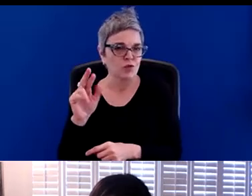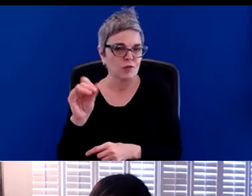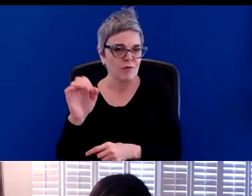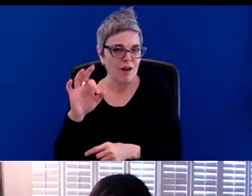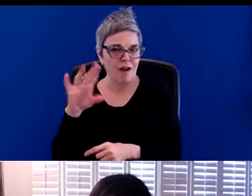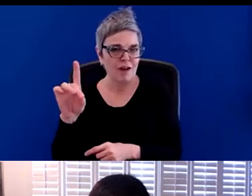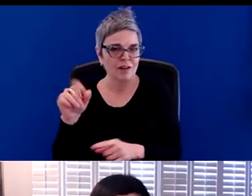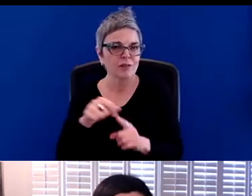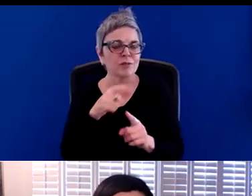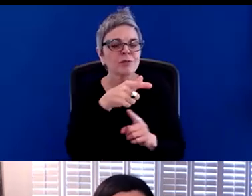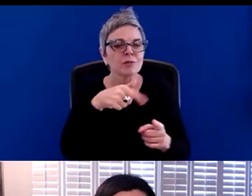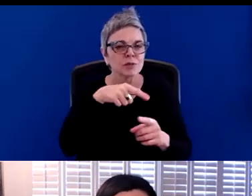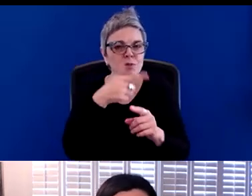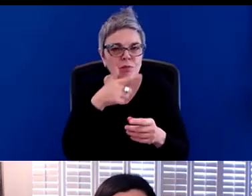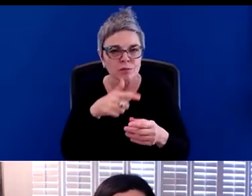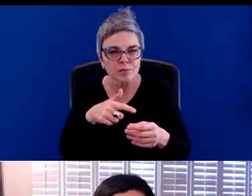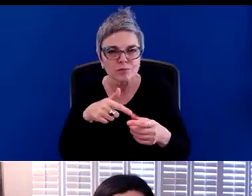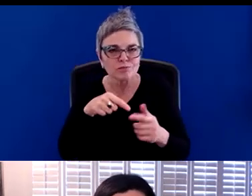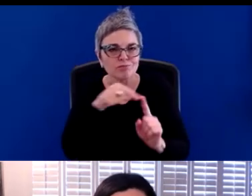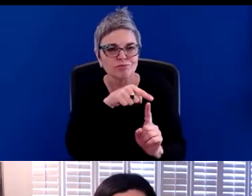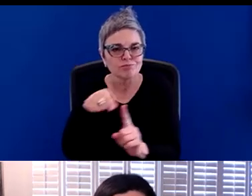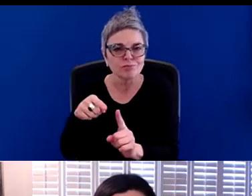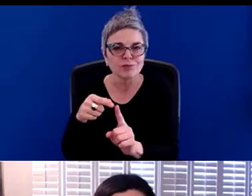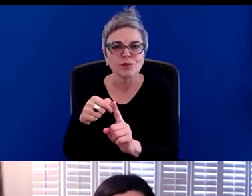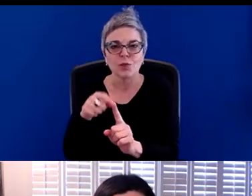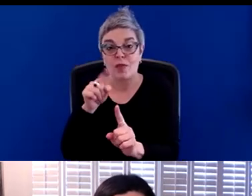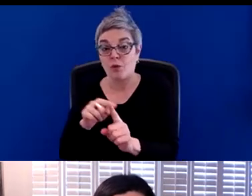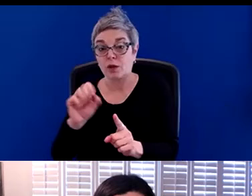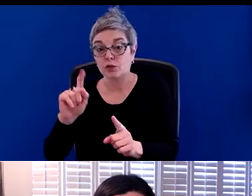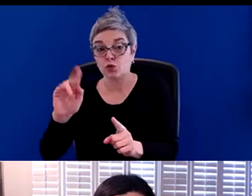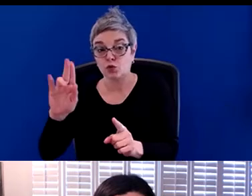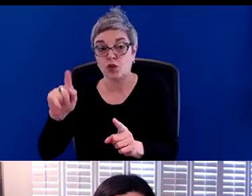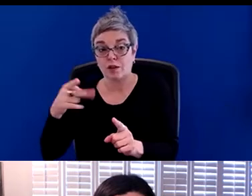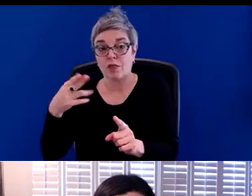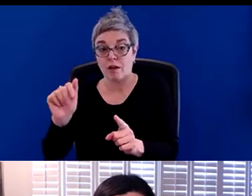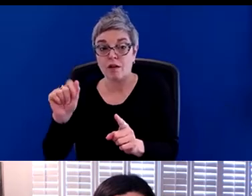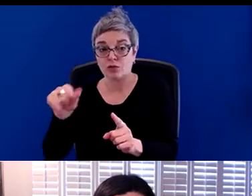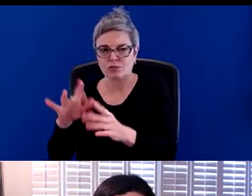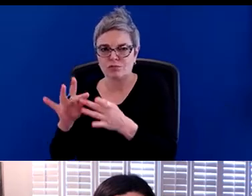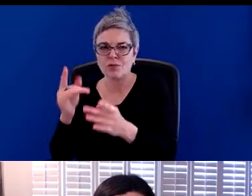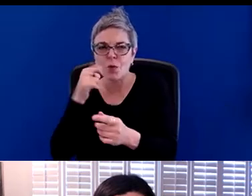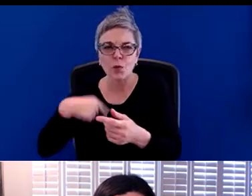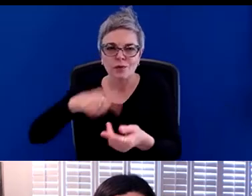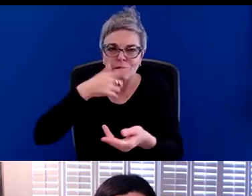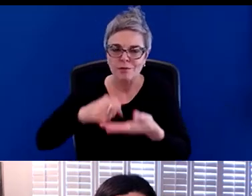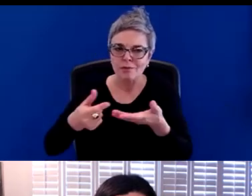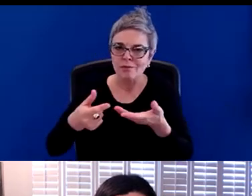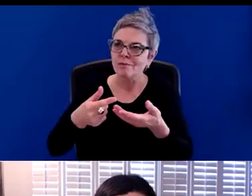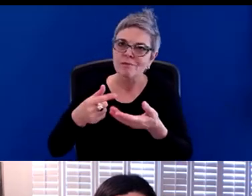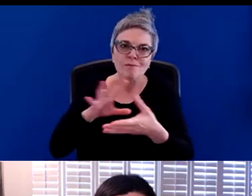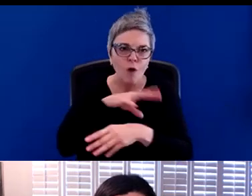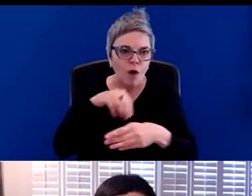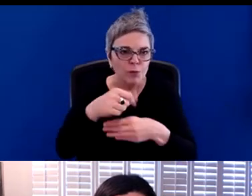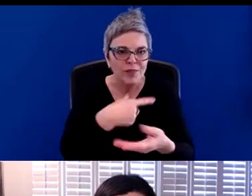that Sujatha is talking about, where we are doing a dialogue piece as well. And so I see my